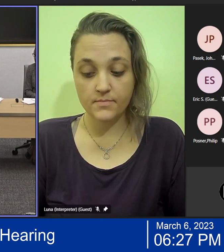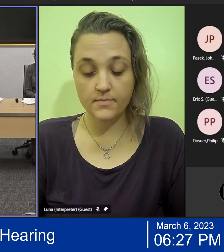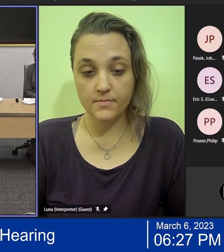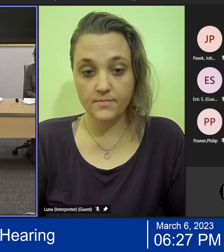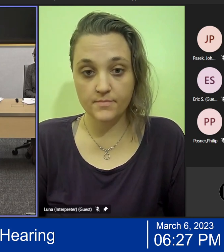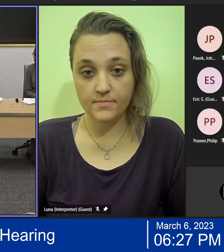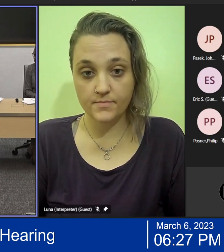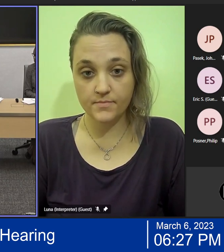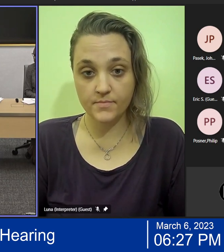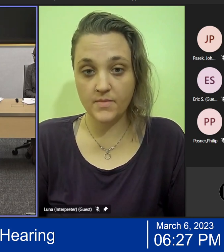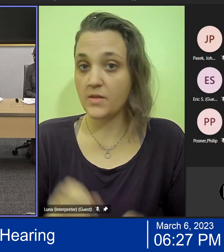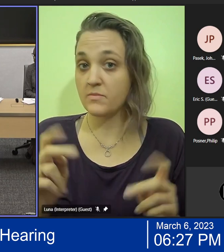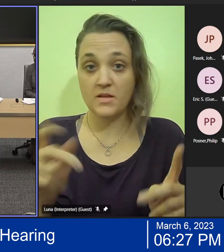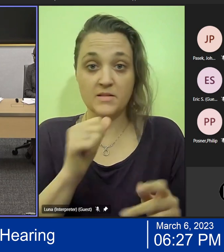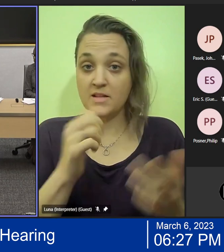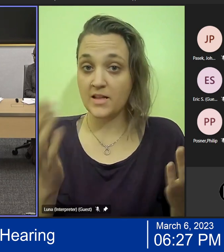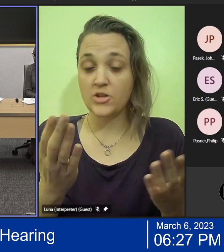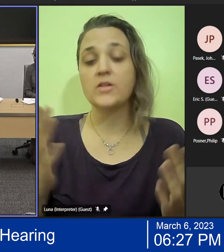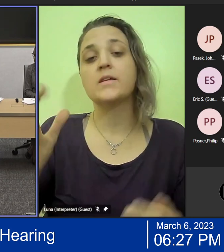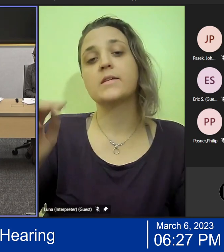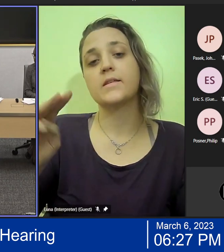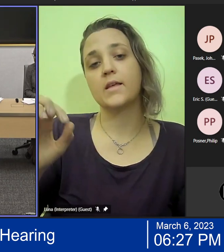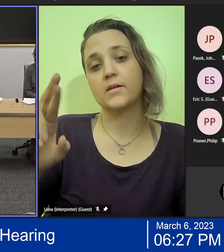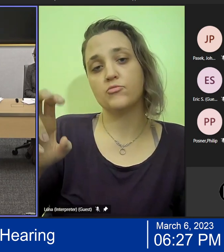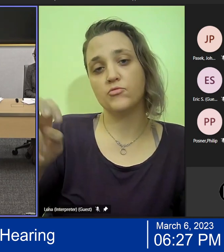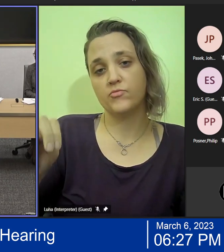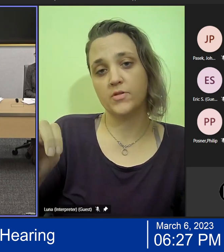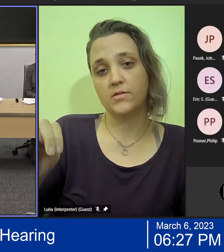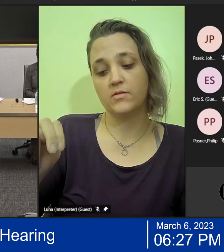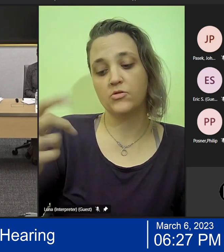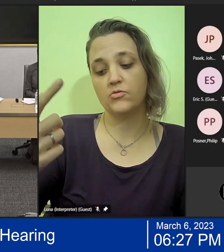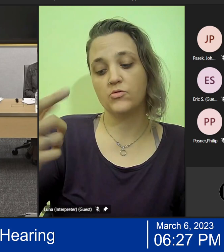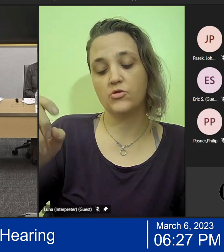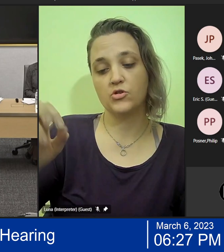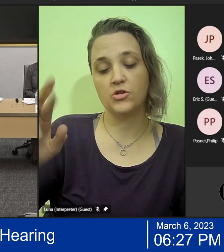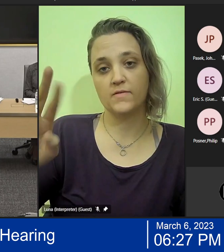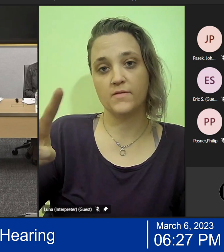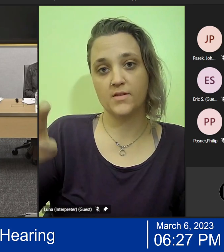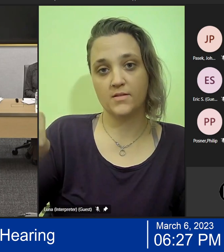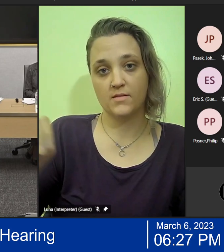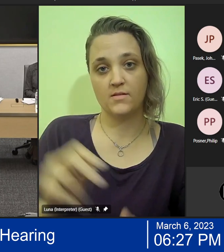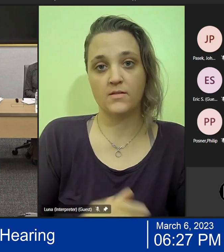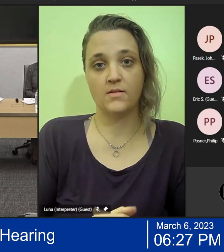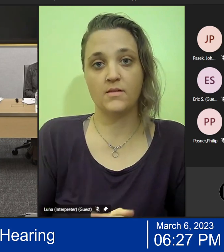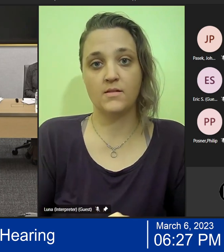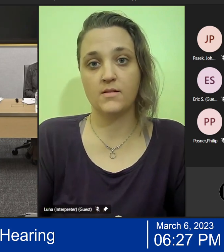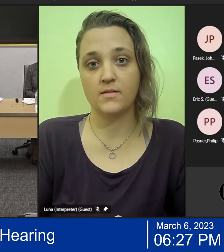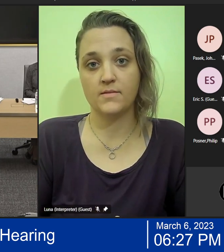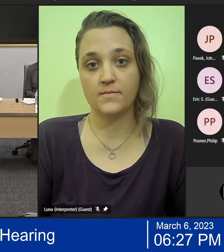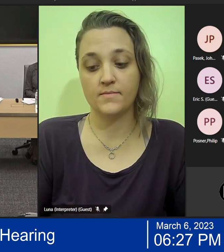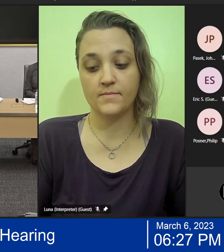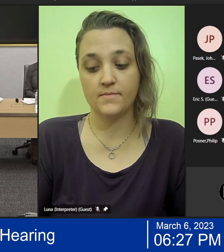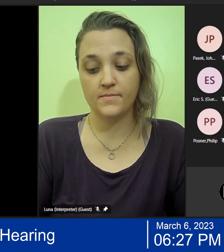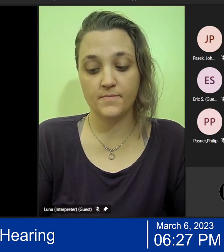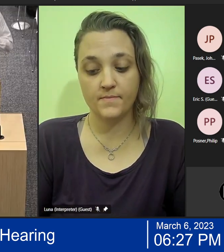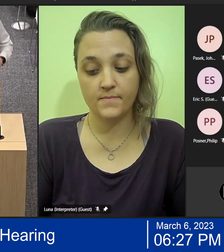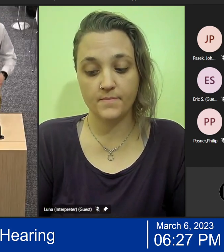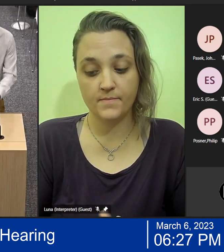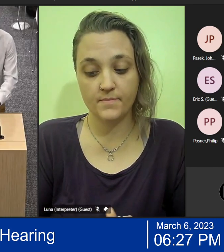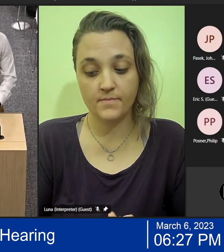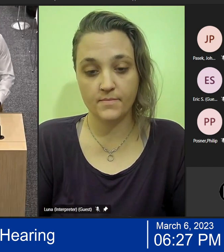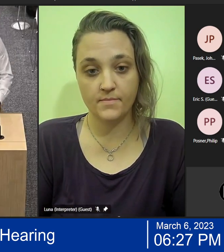Hold just a little. Okay, he's not here. Cameron Gervin.